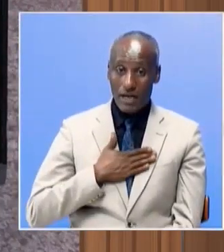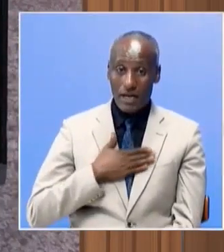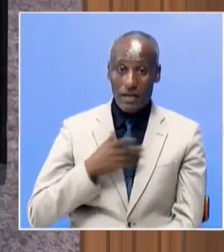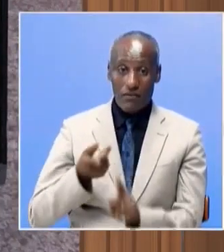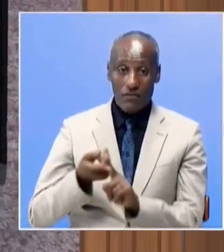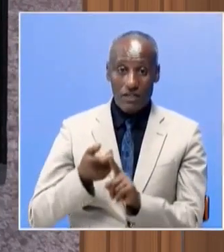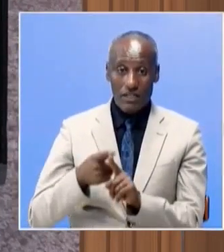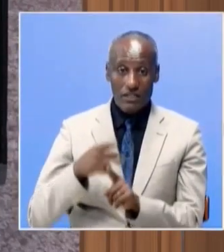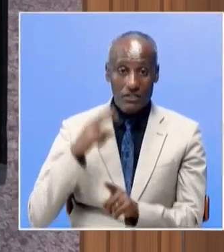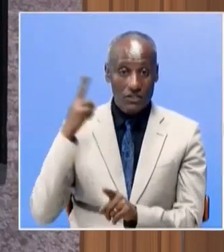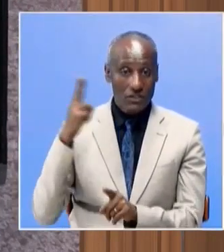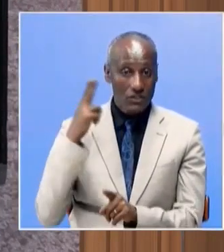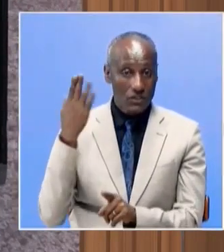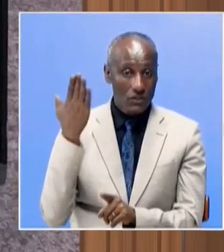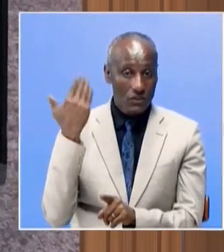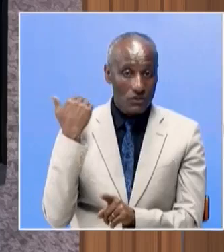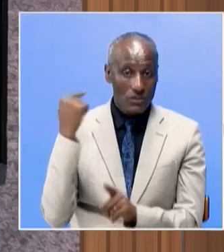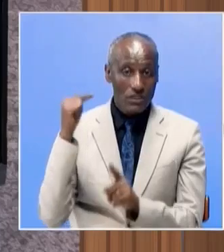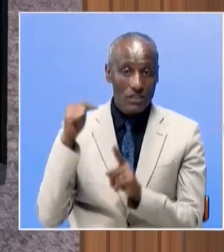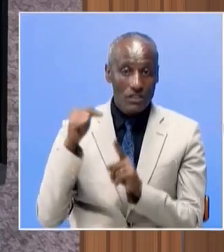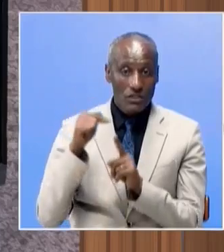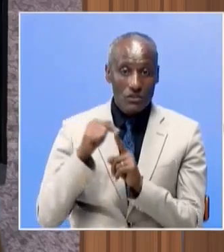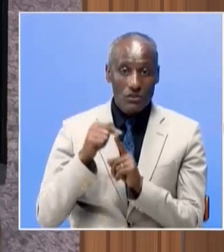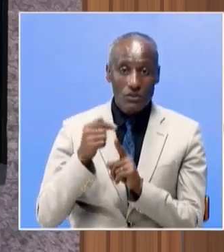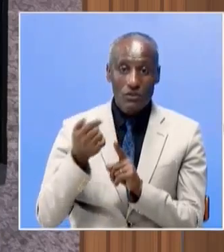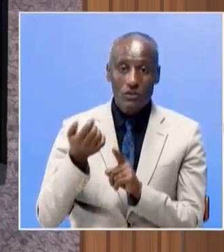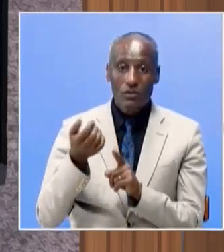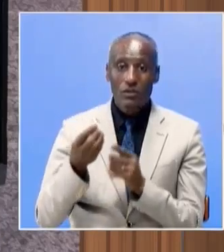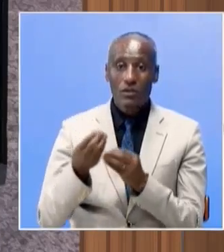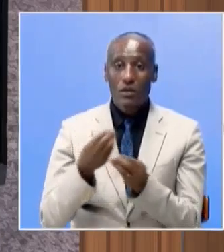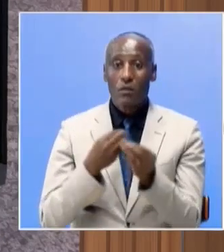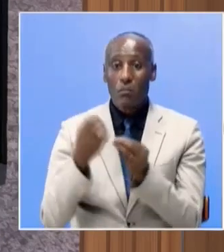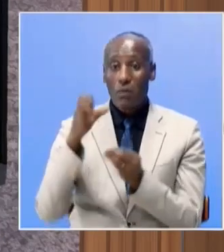buy objects from supermarket.